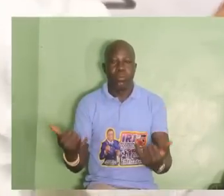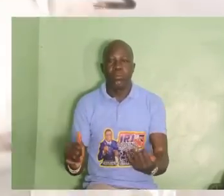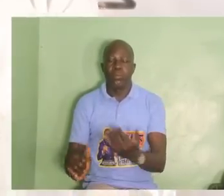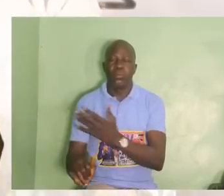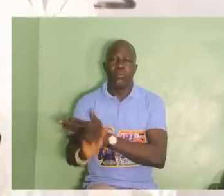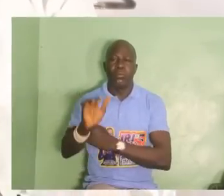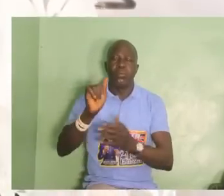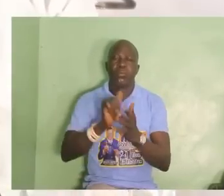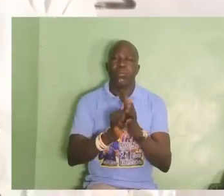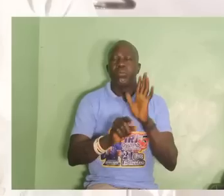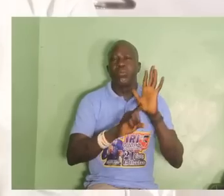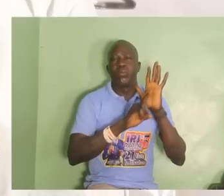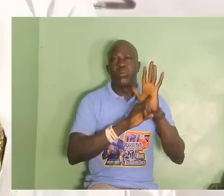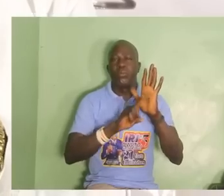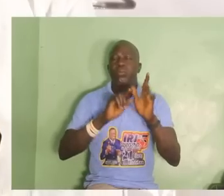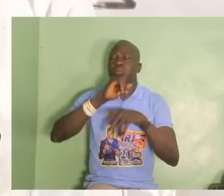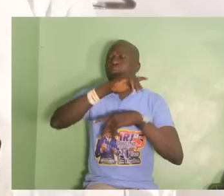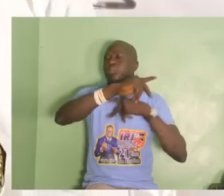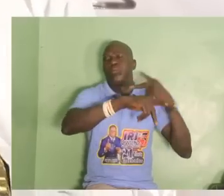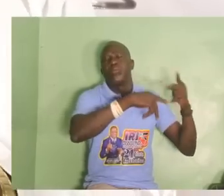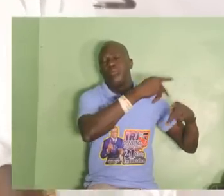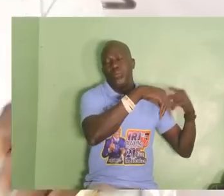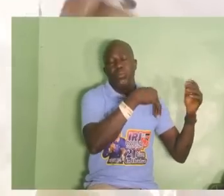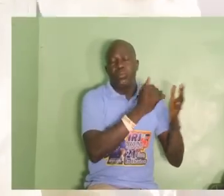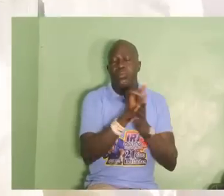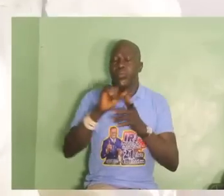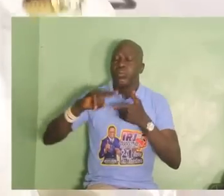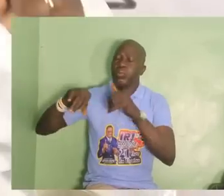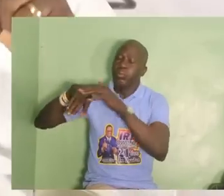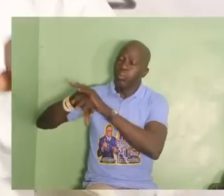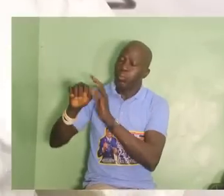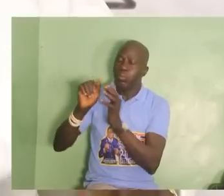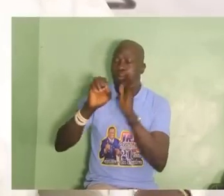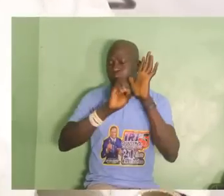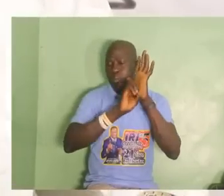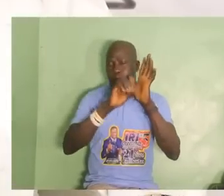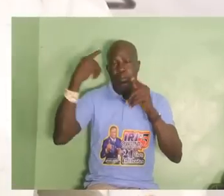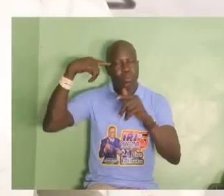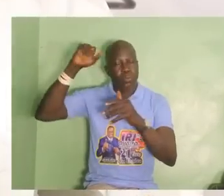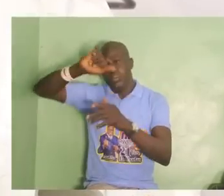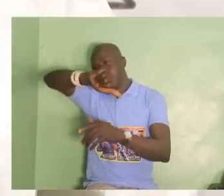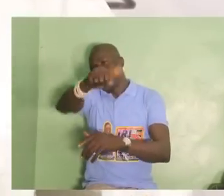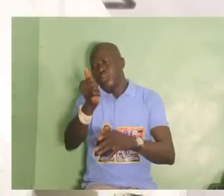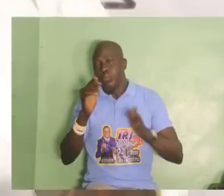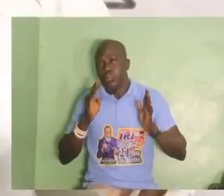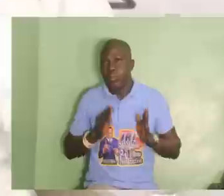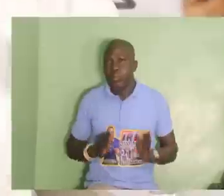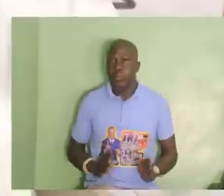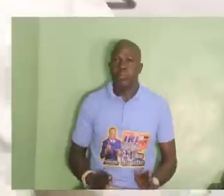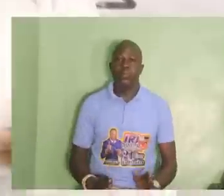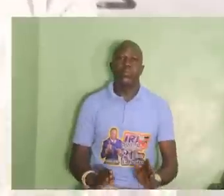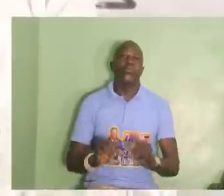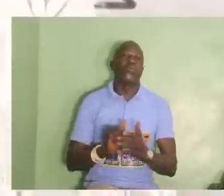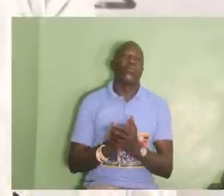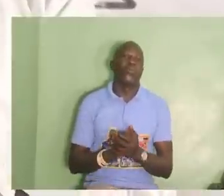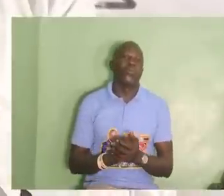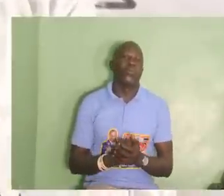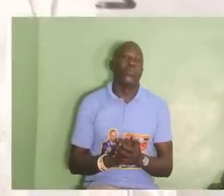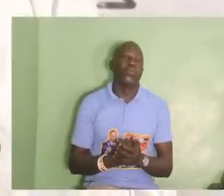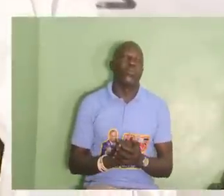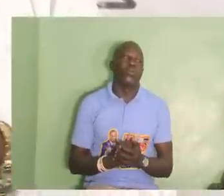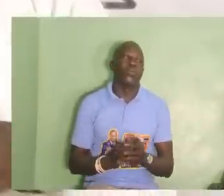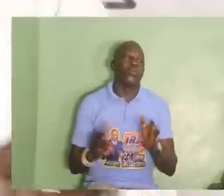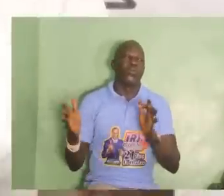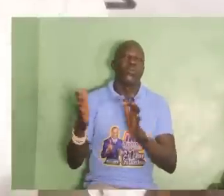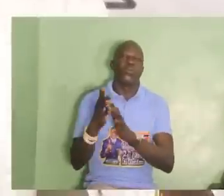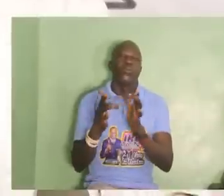gbina that fire me lagu sala in the name of Jesus ogun oju orun pass of the slave ogun oju ala a nightmare egbina that fire wa da